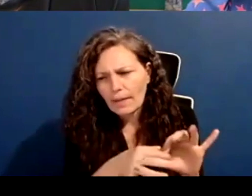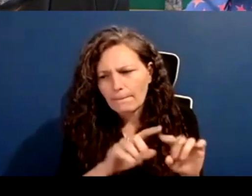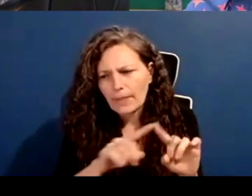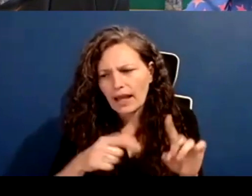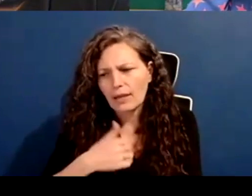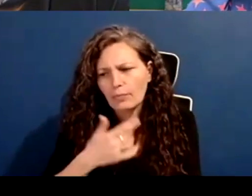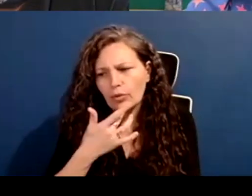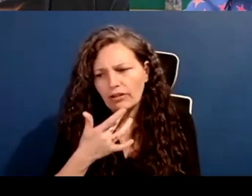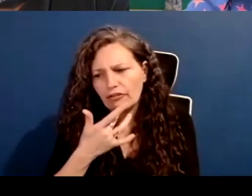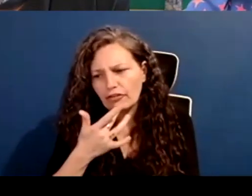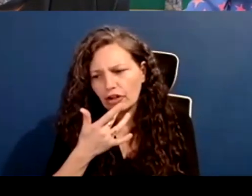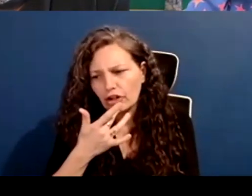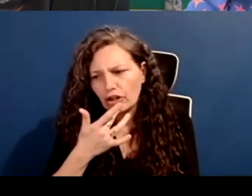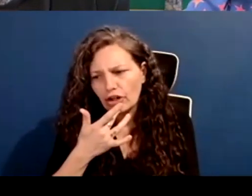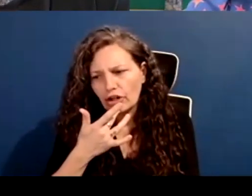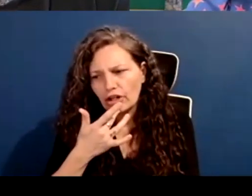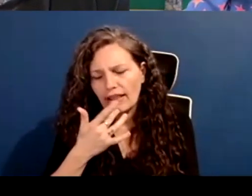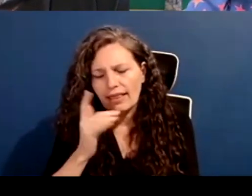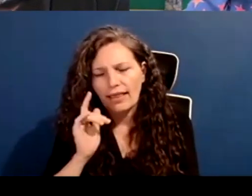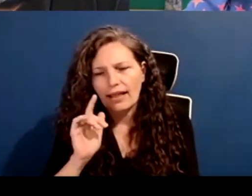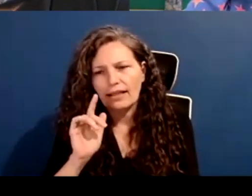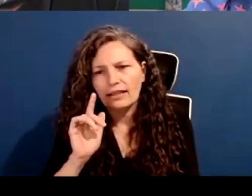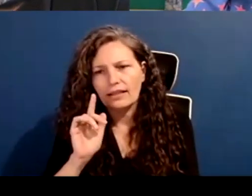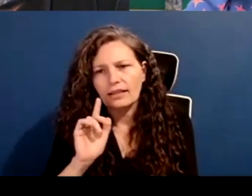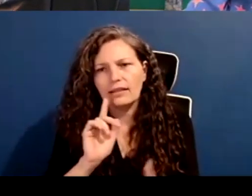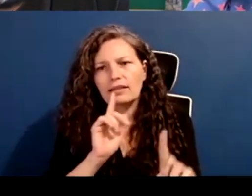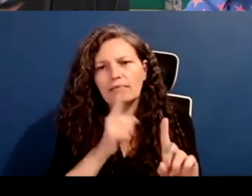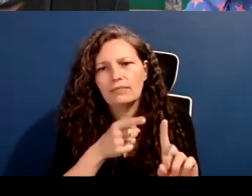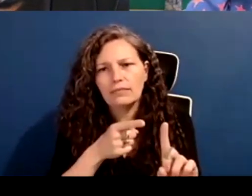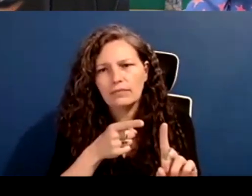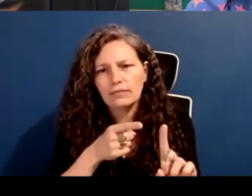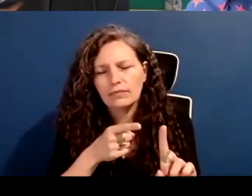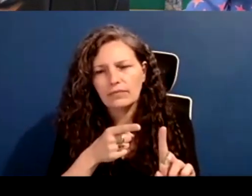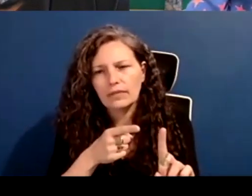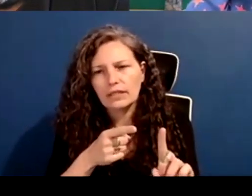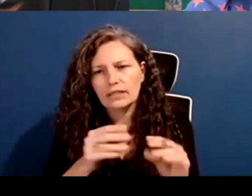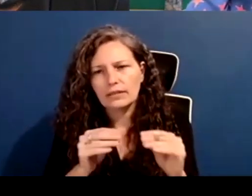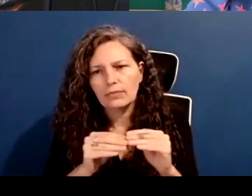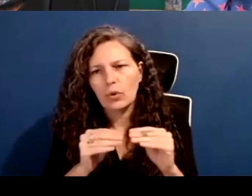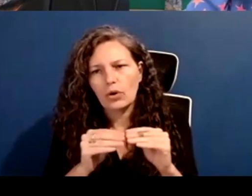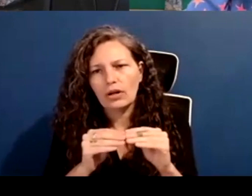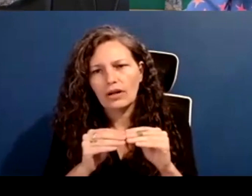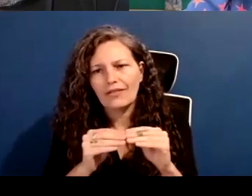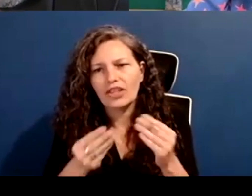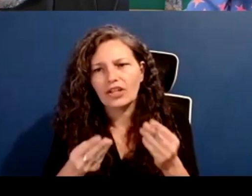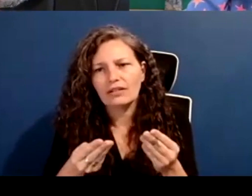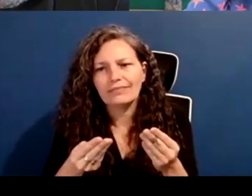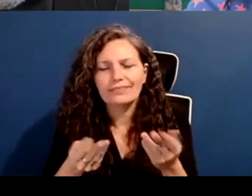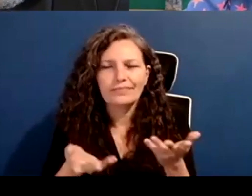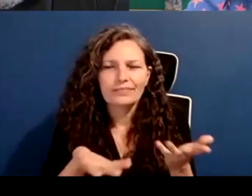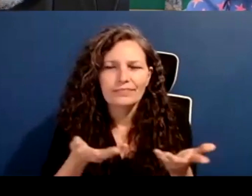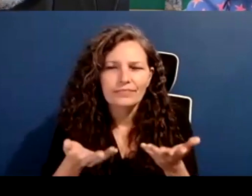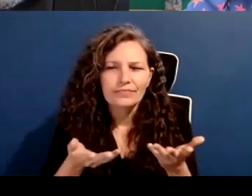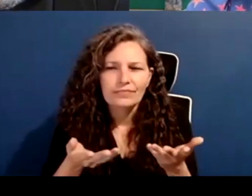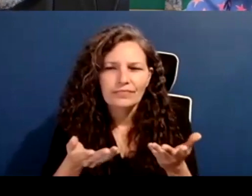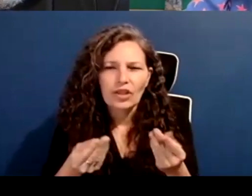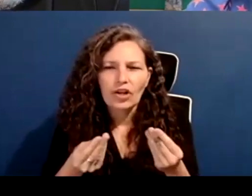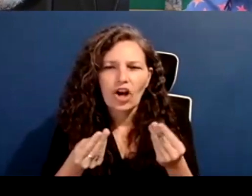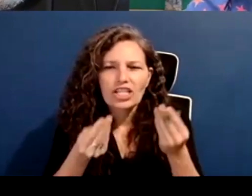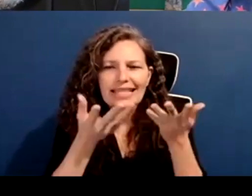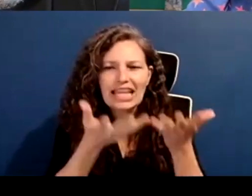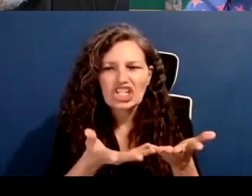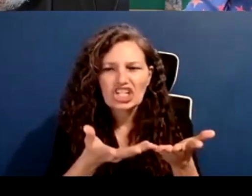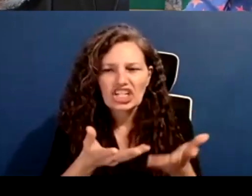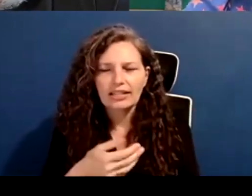trajectory is pointing us towards sort of unraveling the causation, right? And that leads me to the last point, is where I would